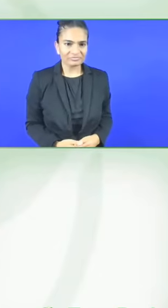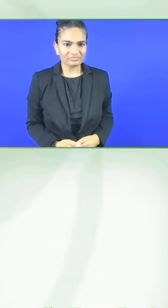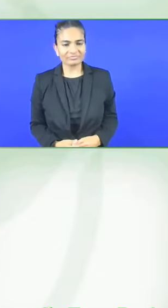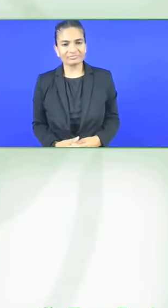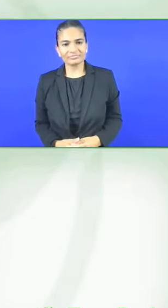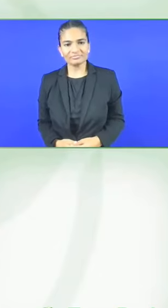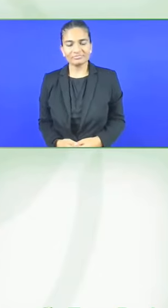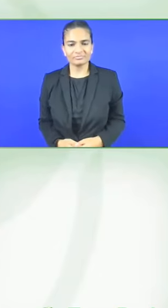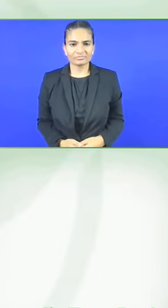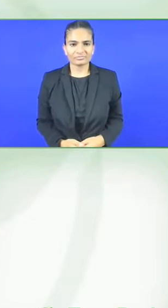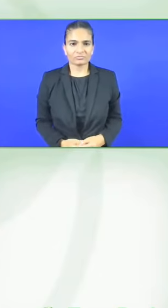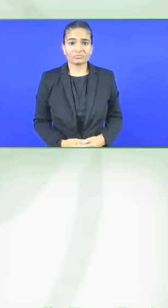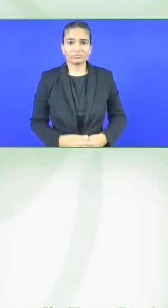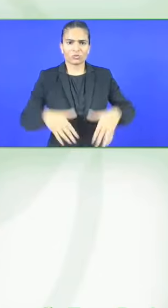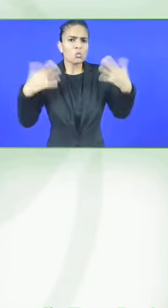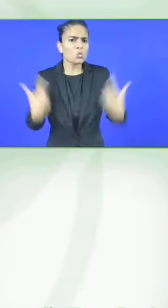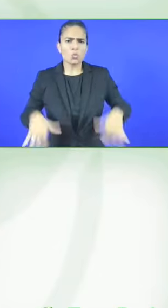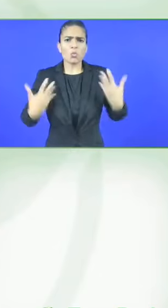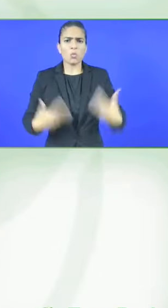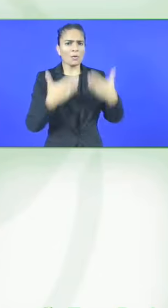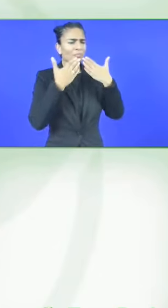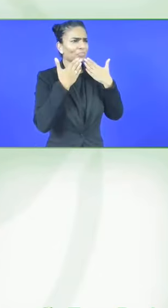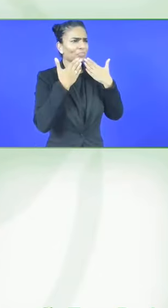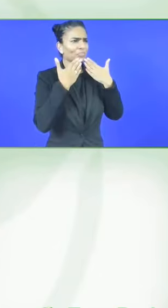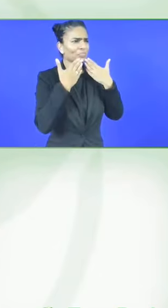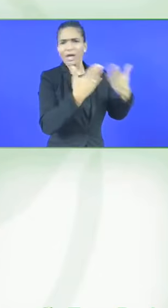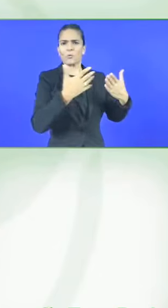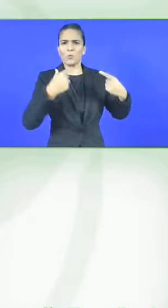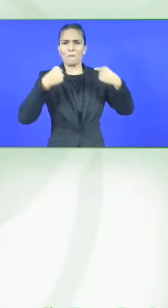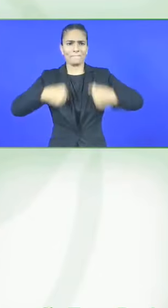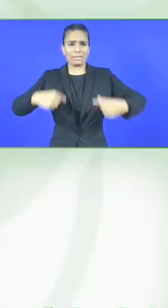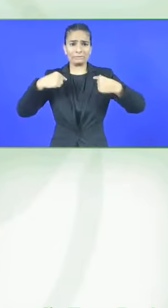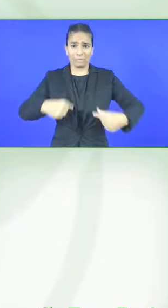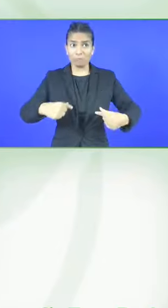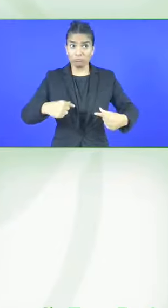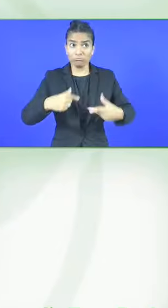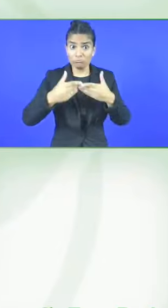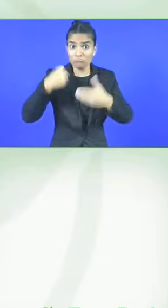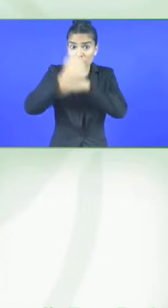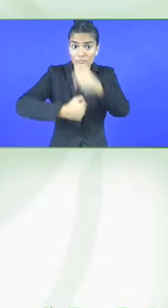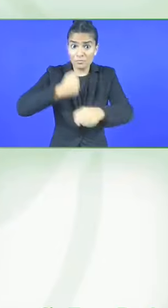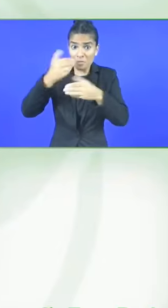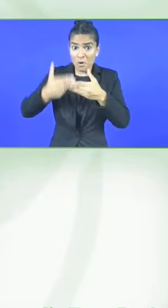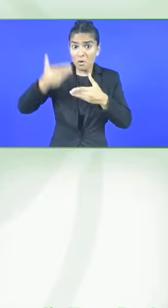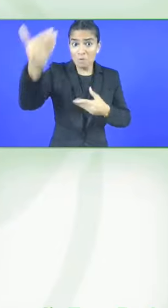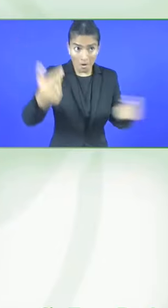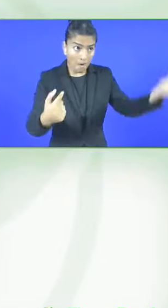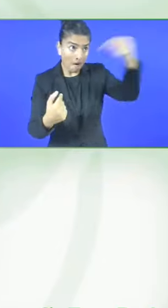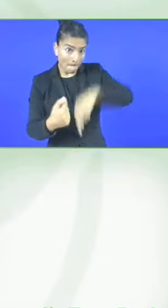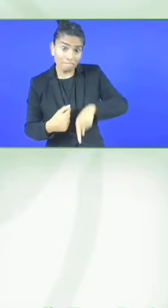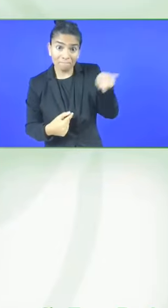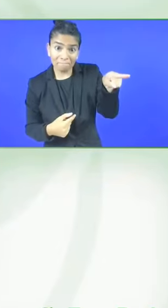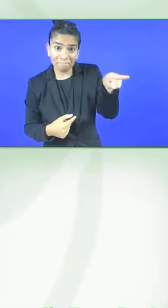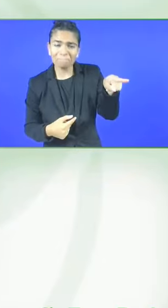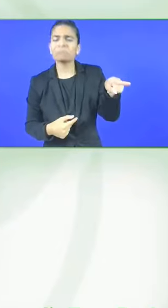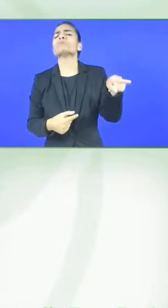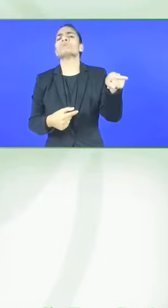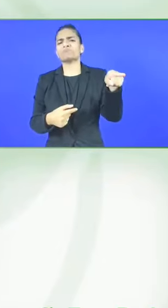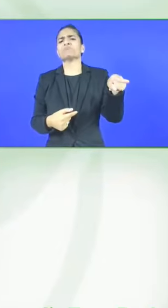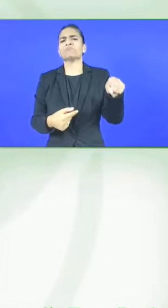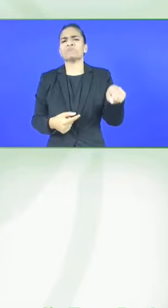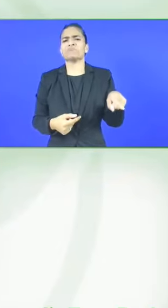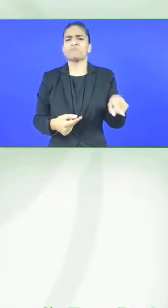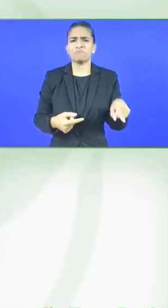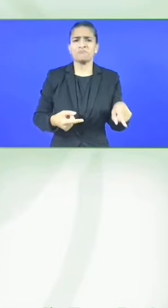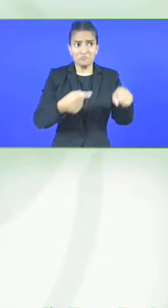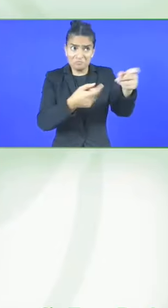Maybe. Maybe? We'd love you to. Maybe when I'm minister once more. But we will be minister once more. I think that's a little bit of a hint.